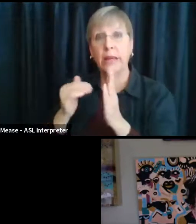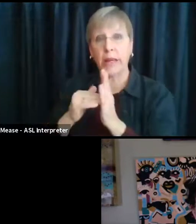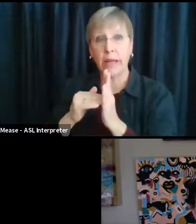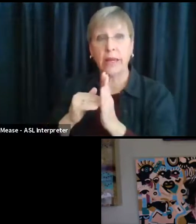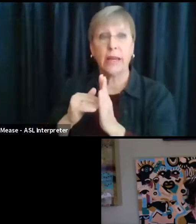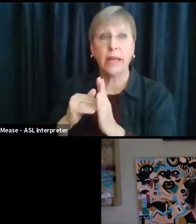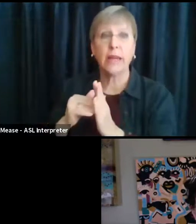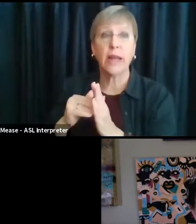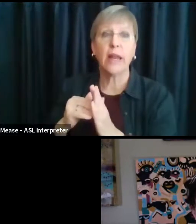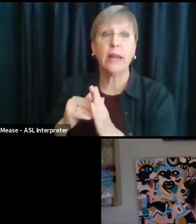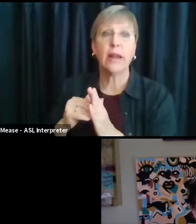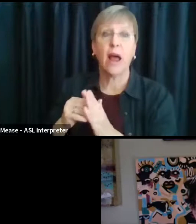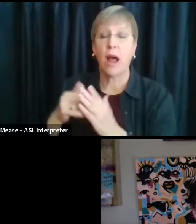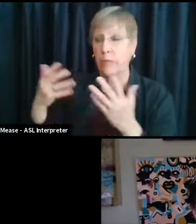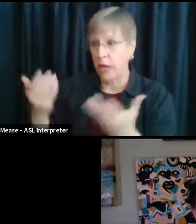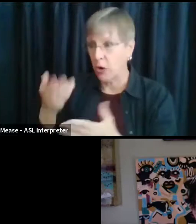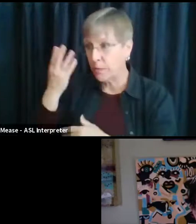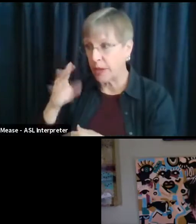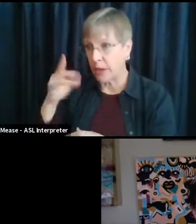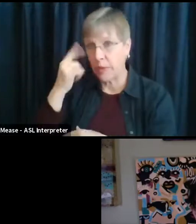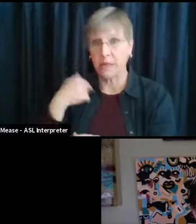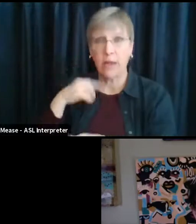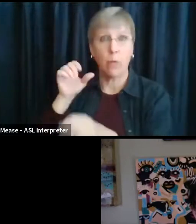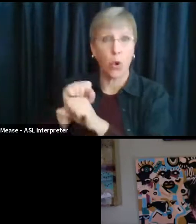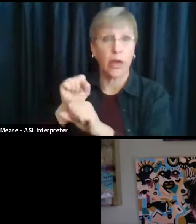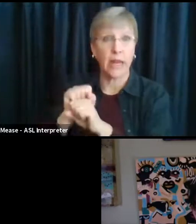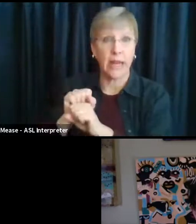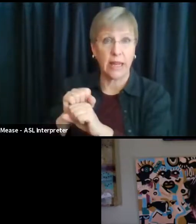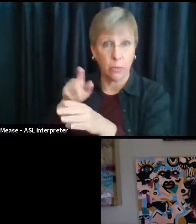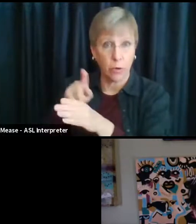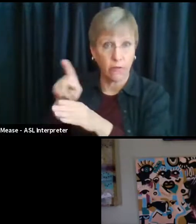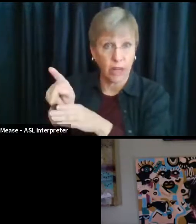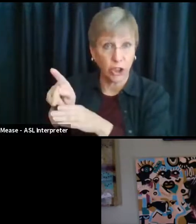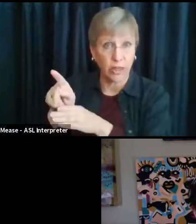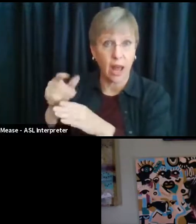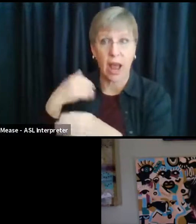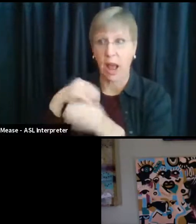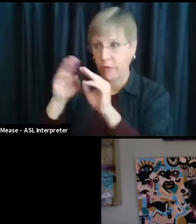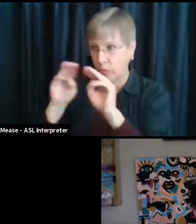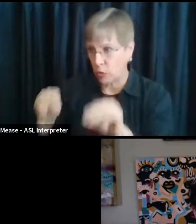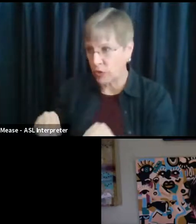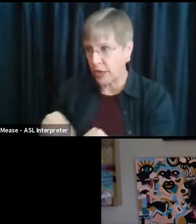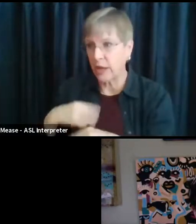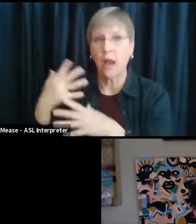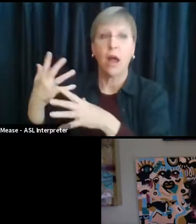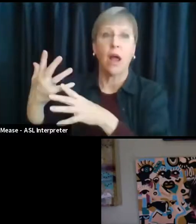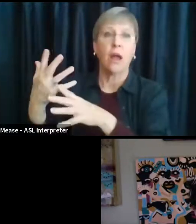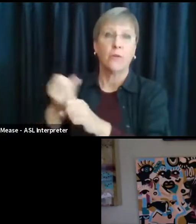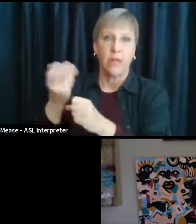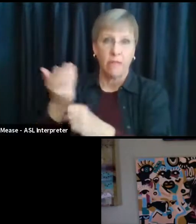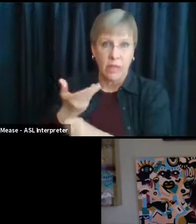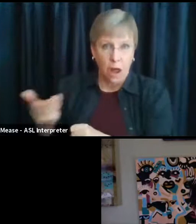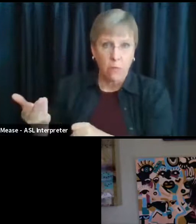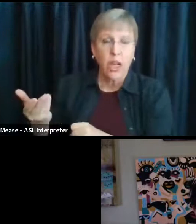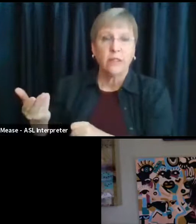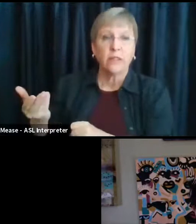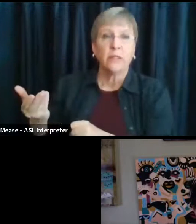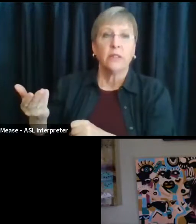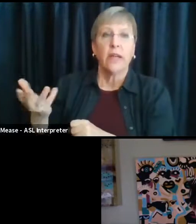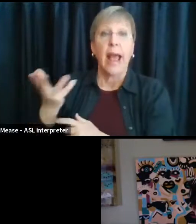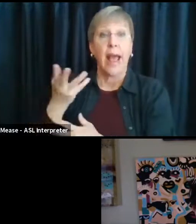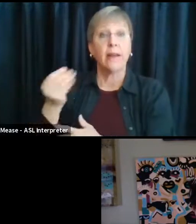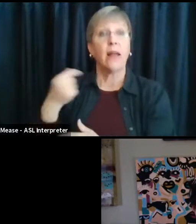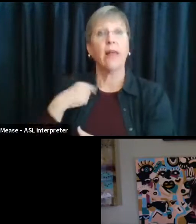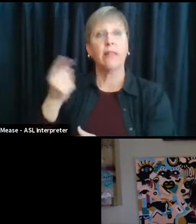in Benin because I'm working in the field and I have a museum and I've received these objects and